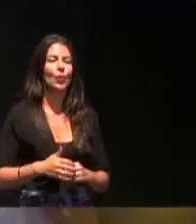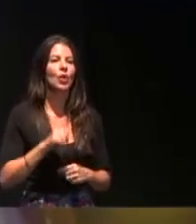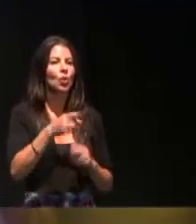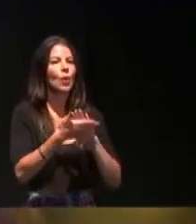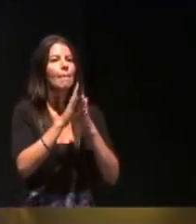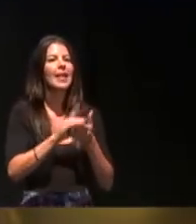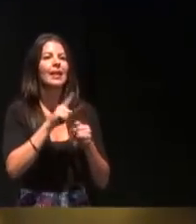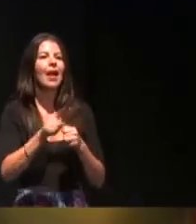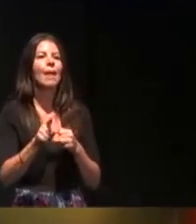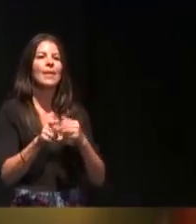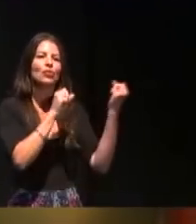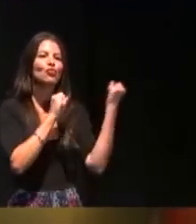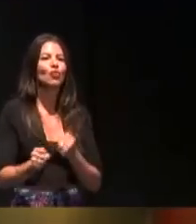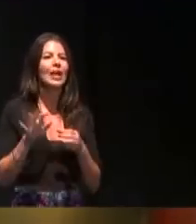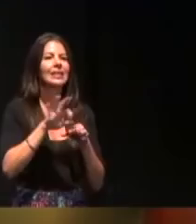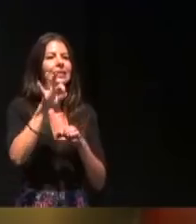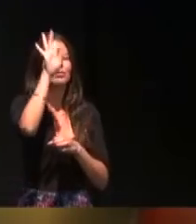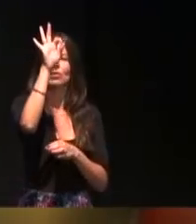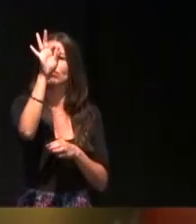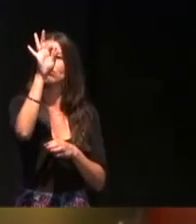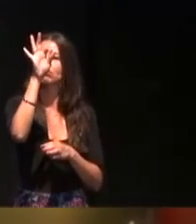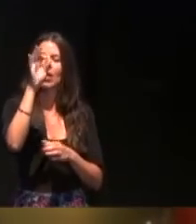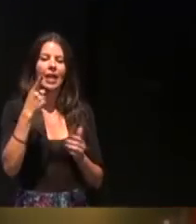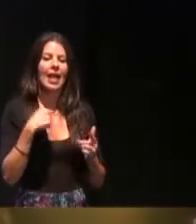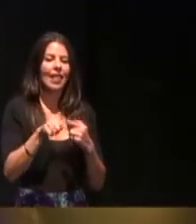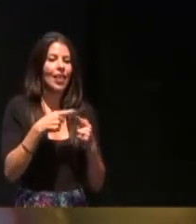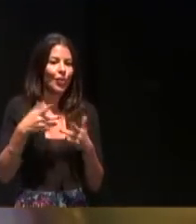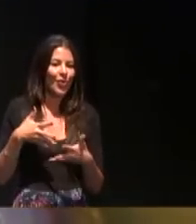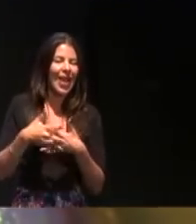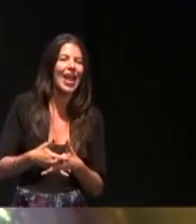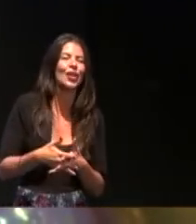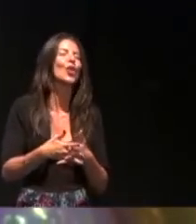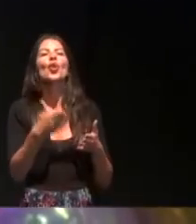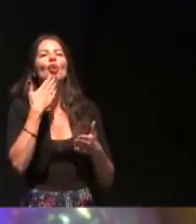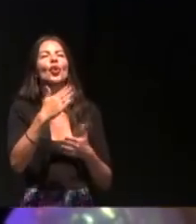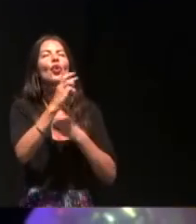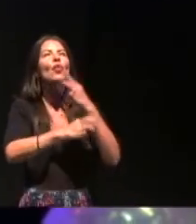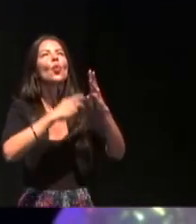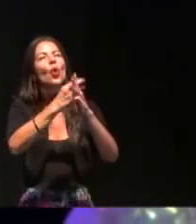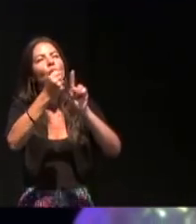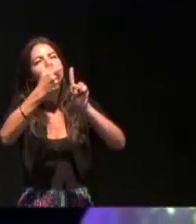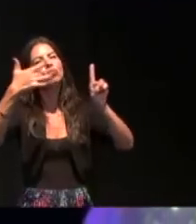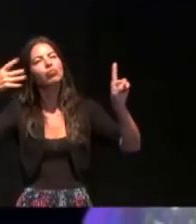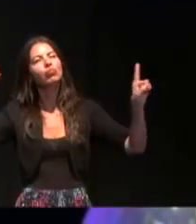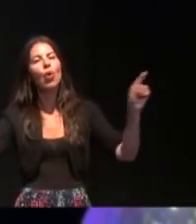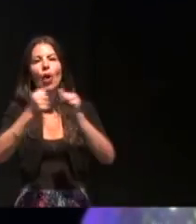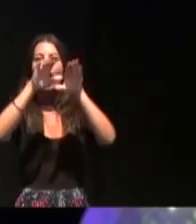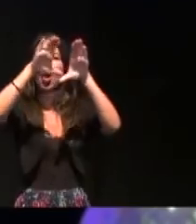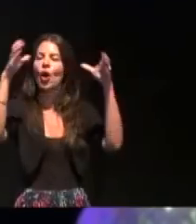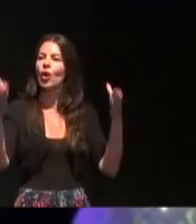you become a fiat of the spirit. And you anchor the realm of ever-expanding good on earth. And